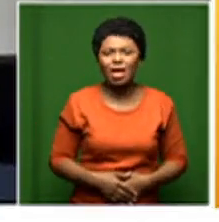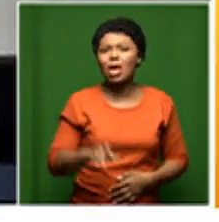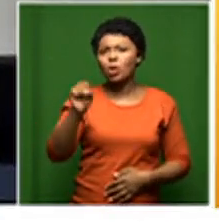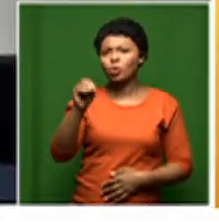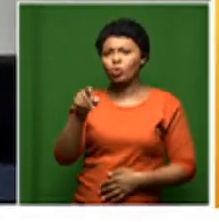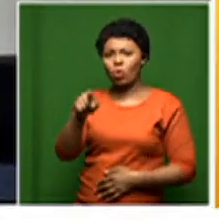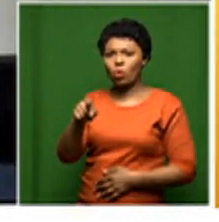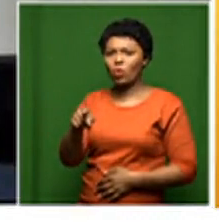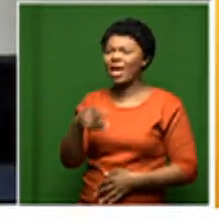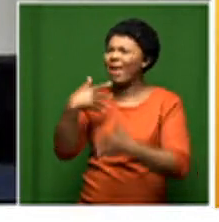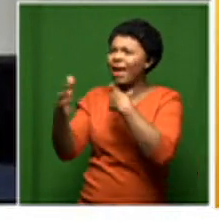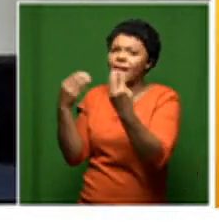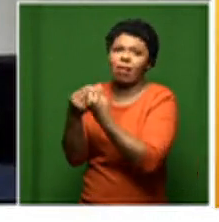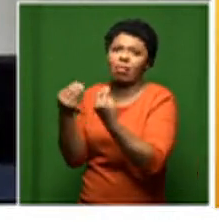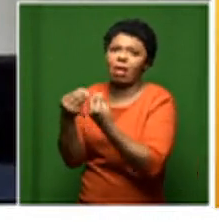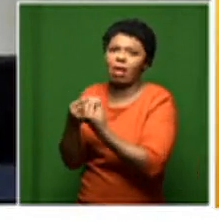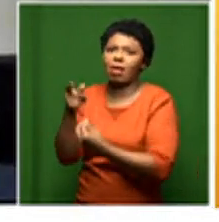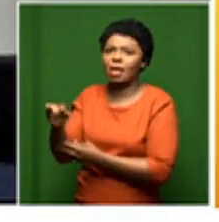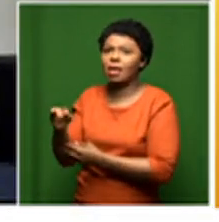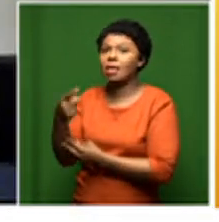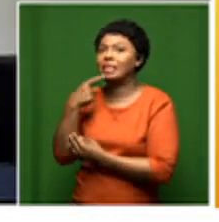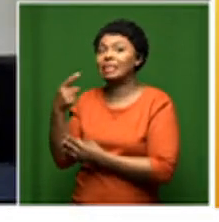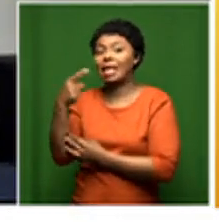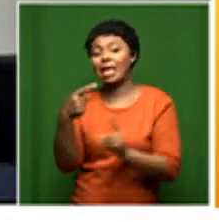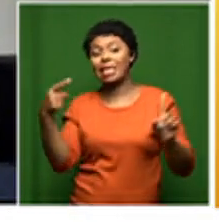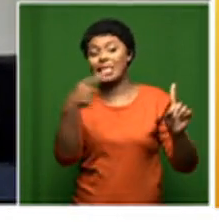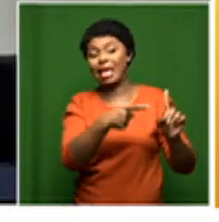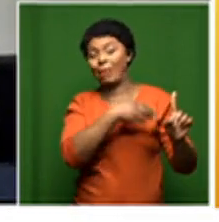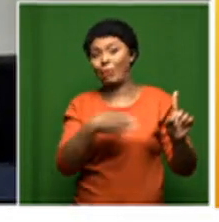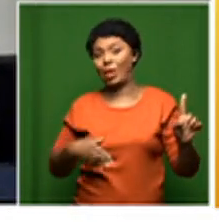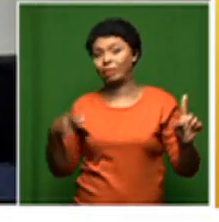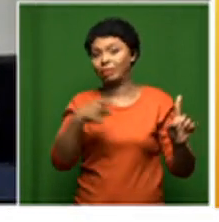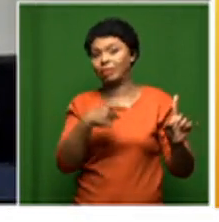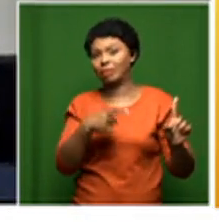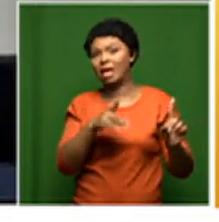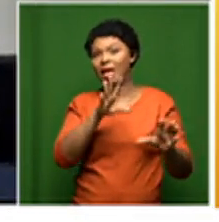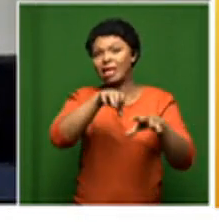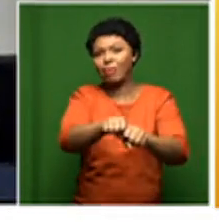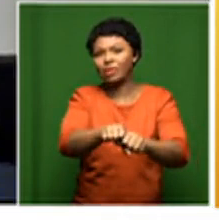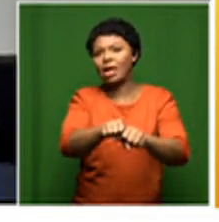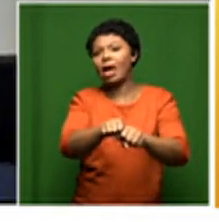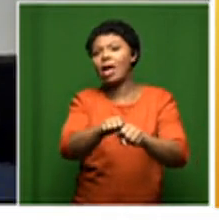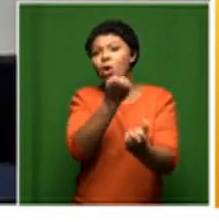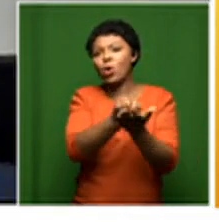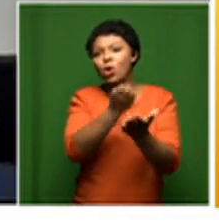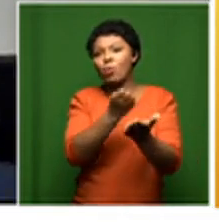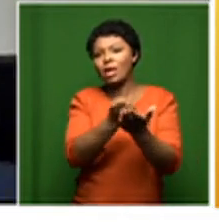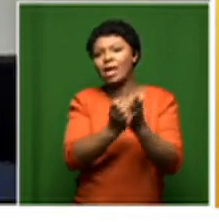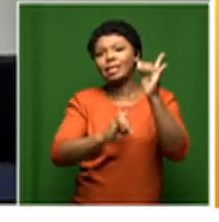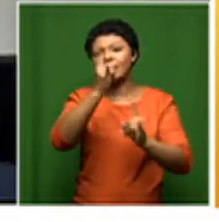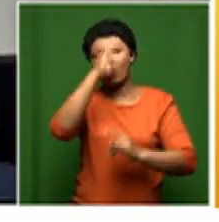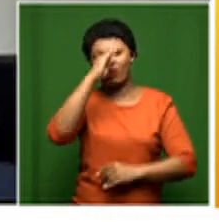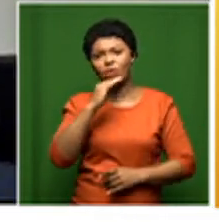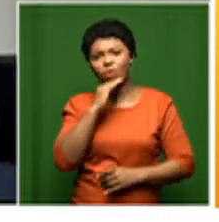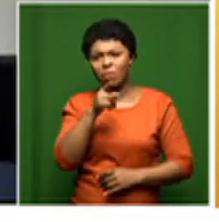denying anything, the fact that they're saying that he has captured the city's economic development portfolio. You deny that. That is not